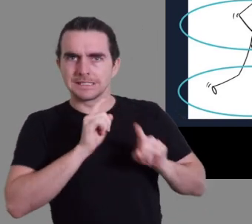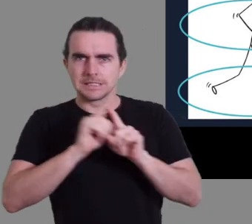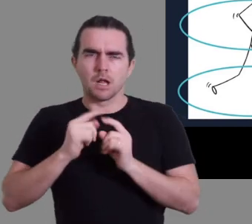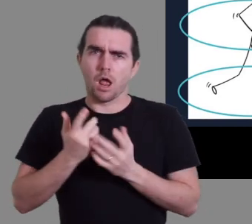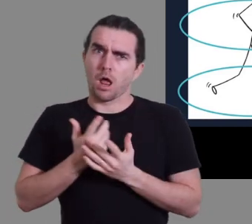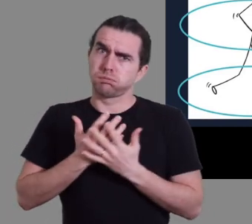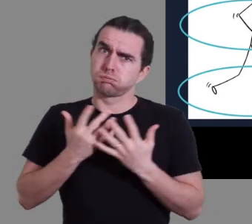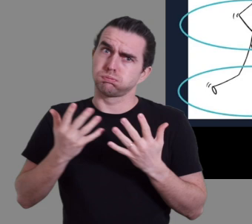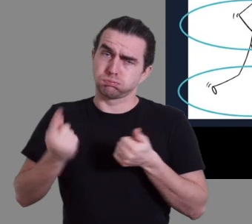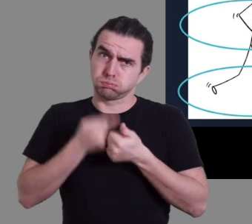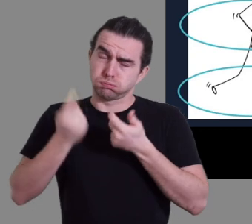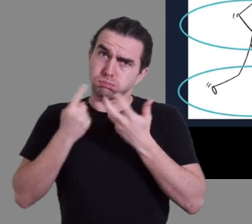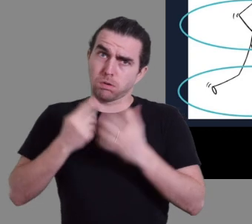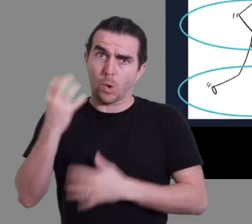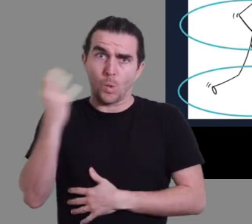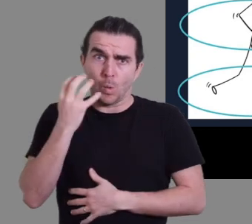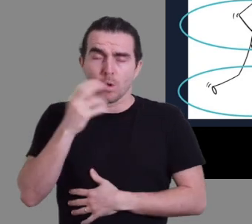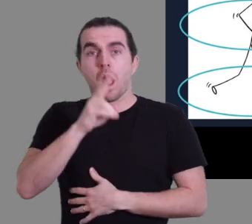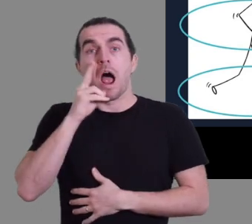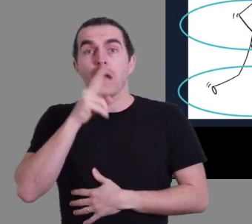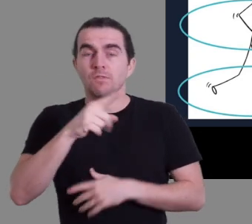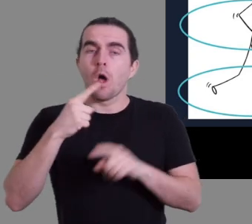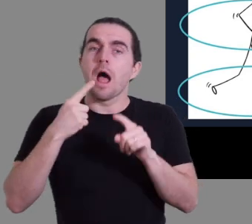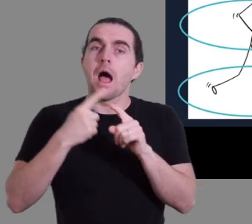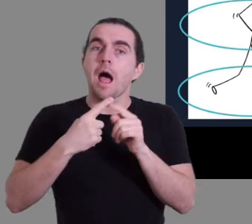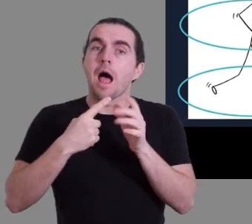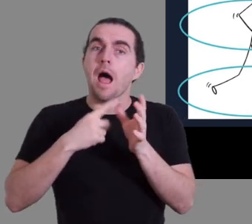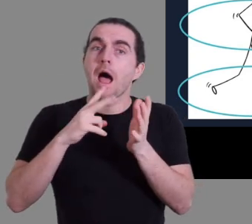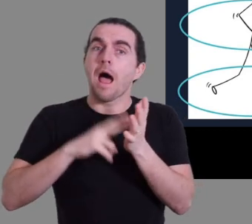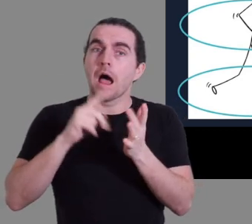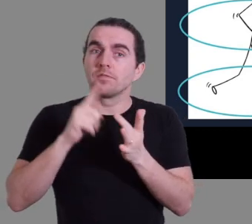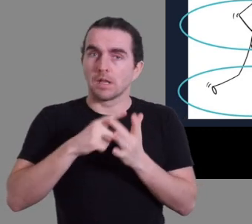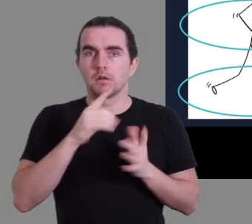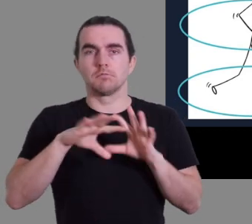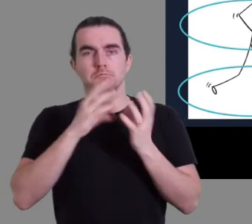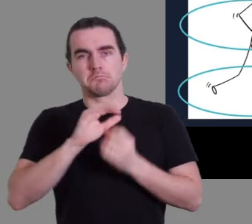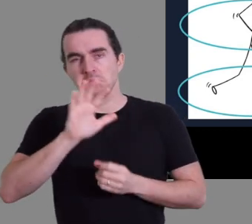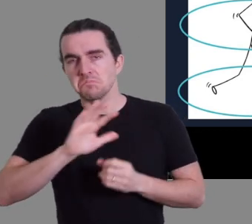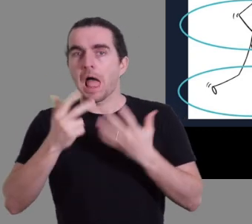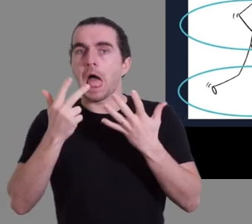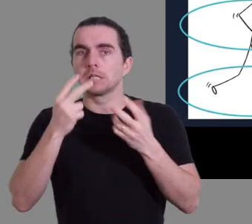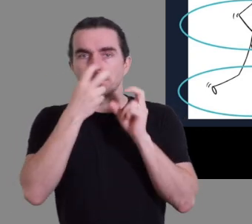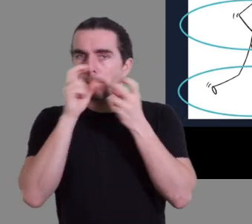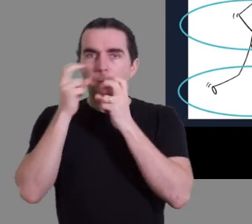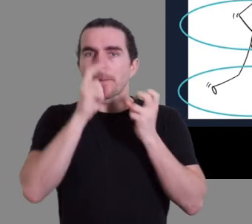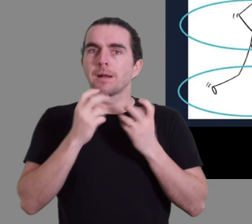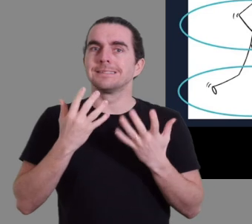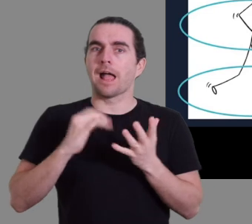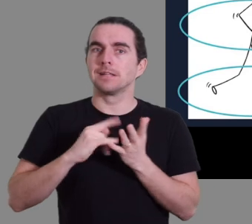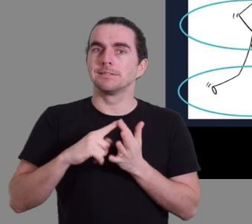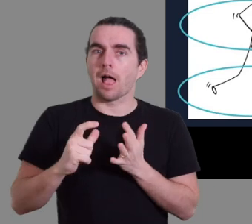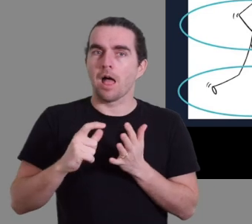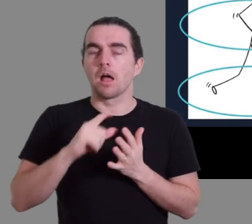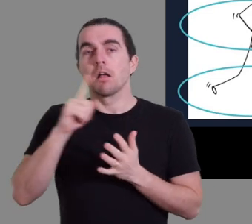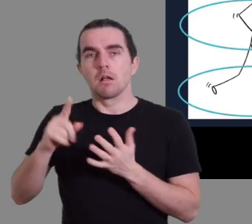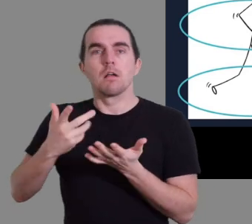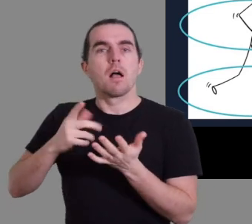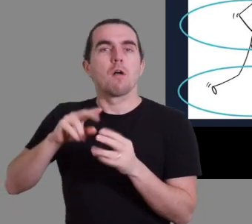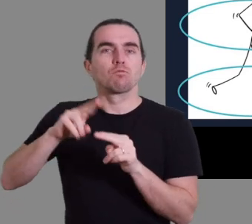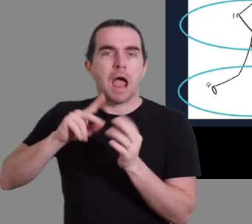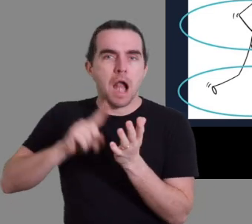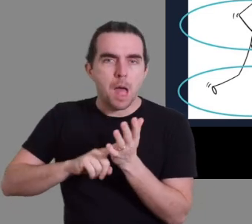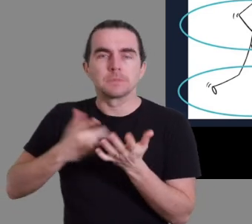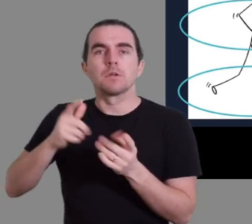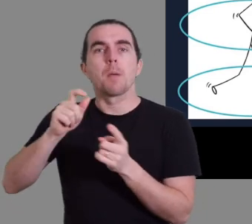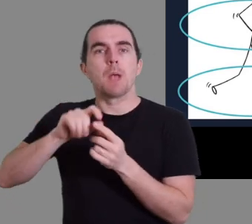there's so many points to look at. In fact, he looked at Xavi and saw that he had 8 scans in 10 seconds. People